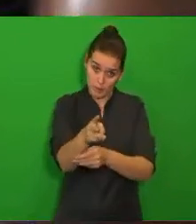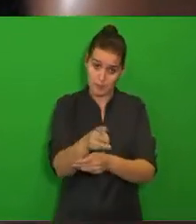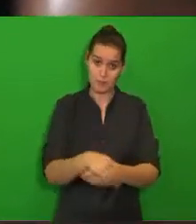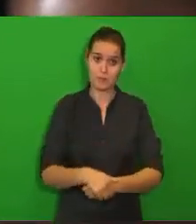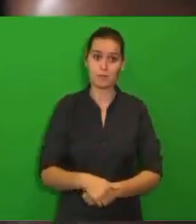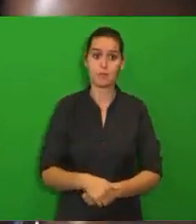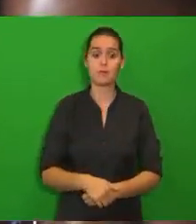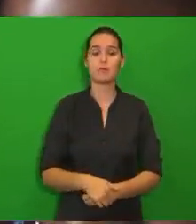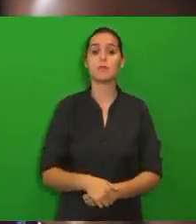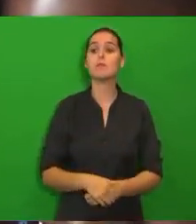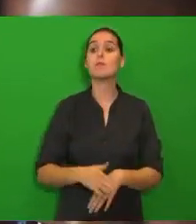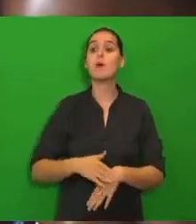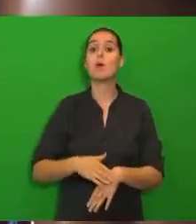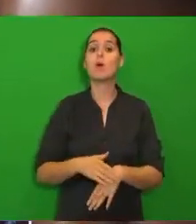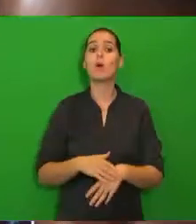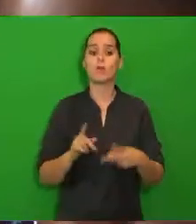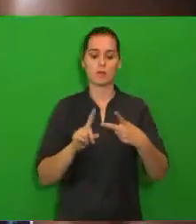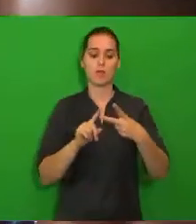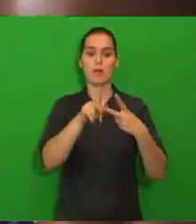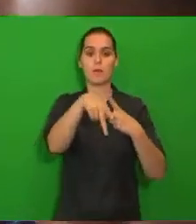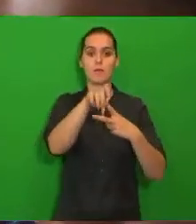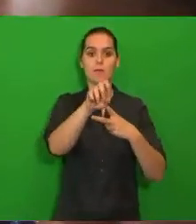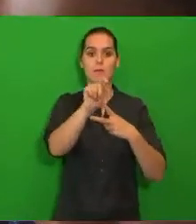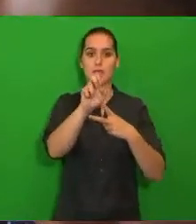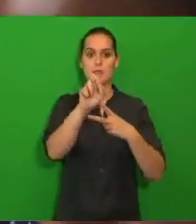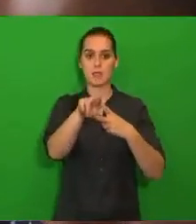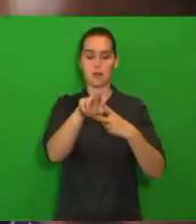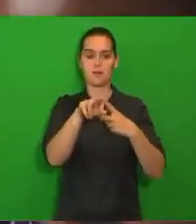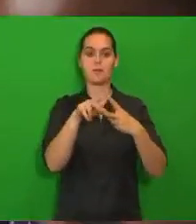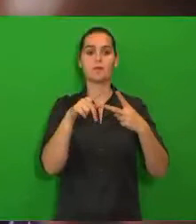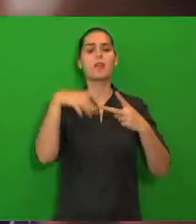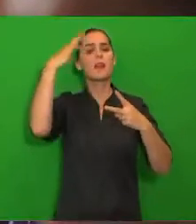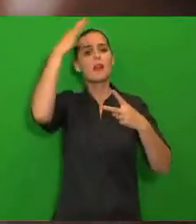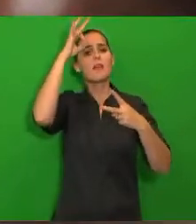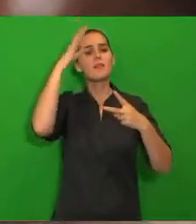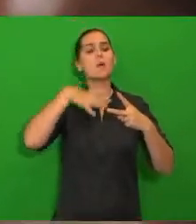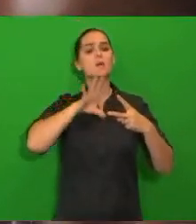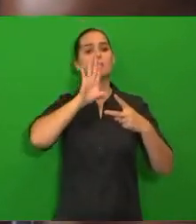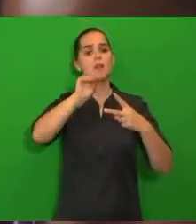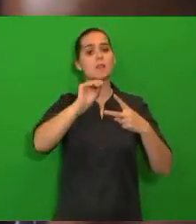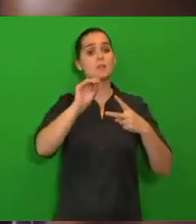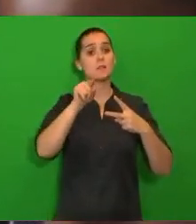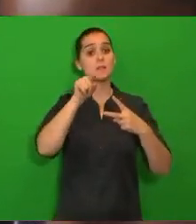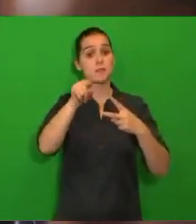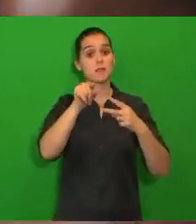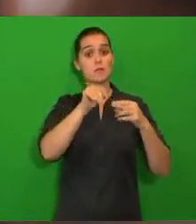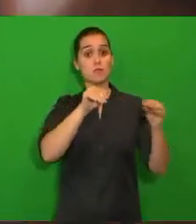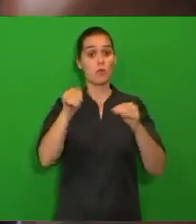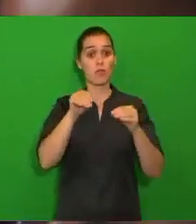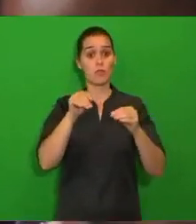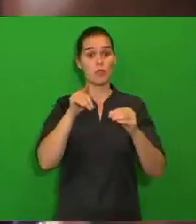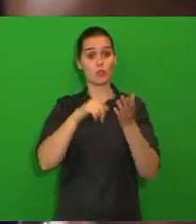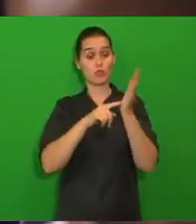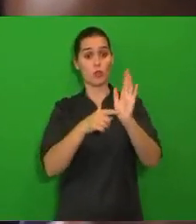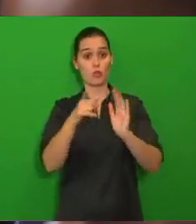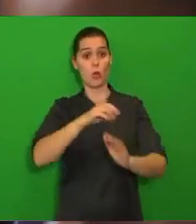And any others from there? And another one from Peter Montalto. Governor, does this move indicate anything about your comfort on the risks of